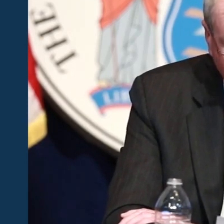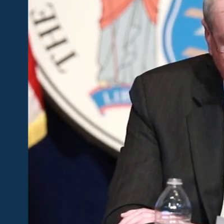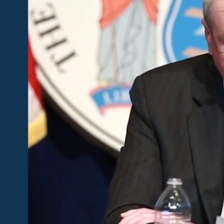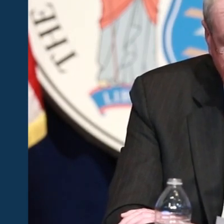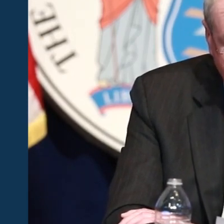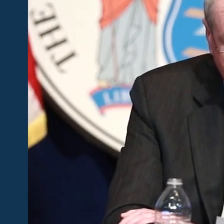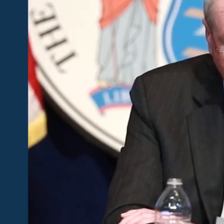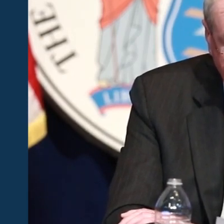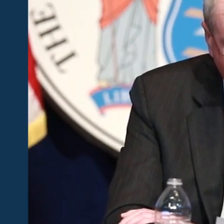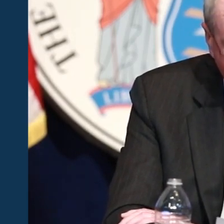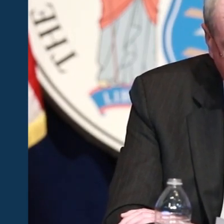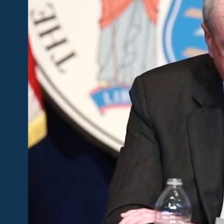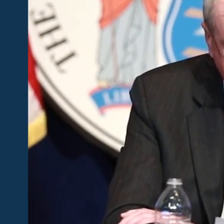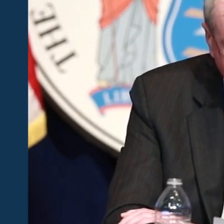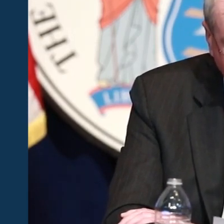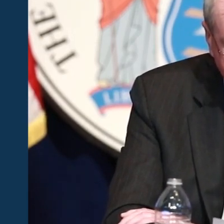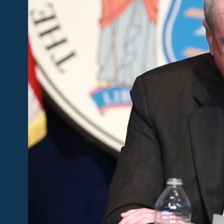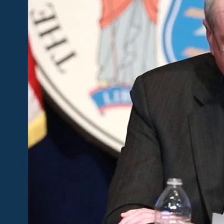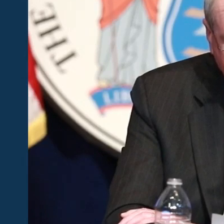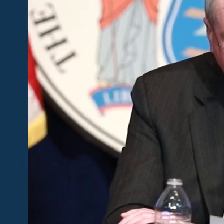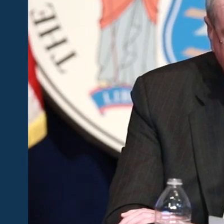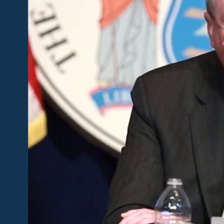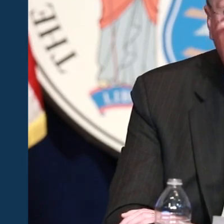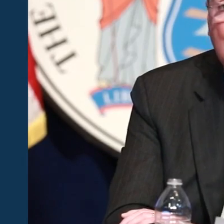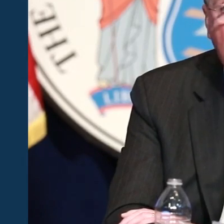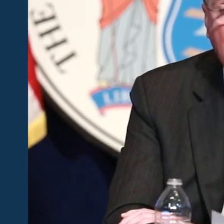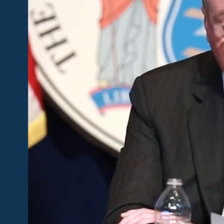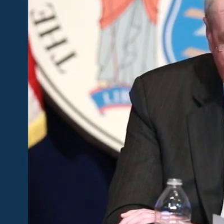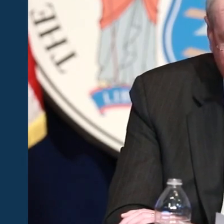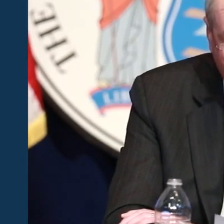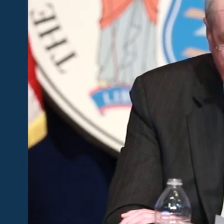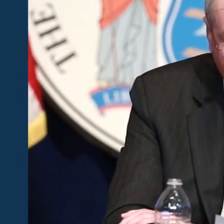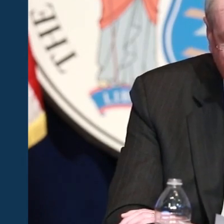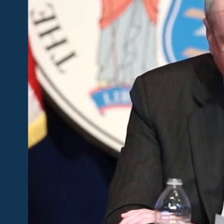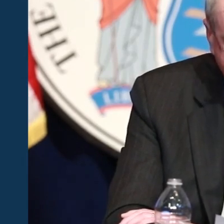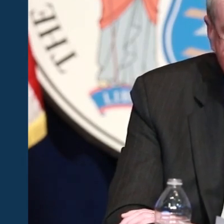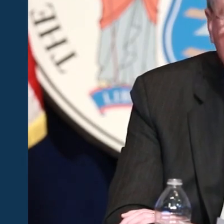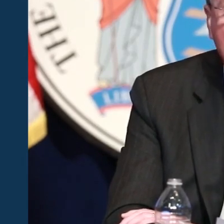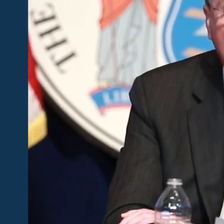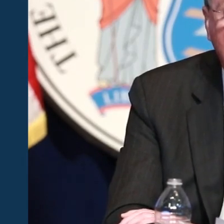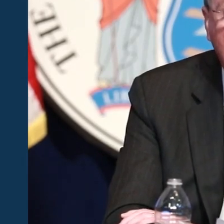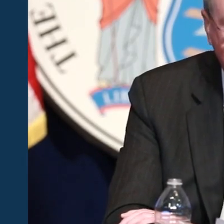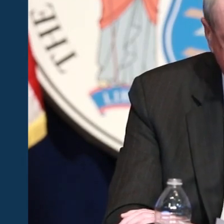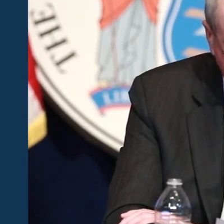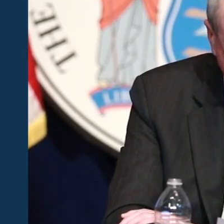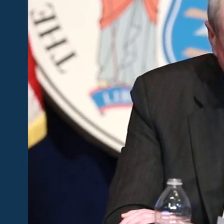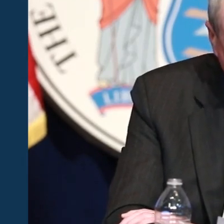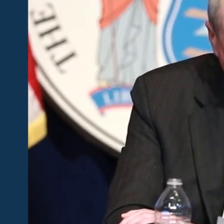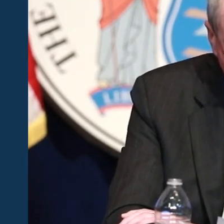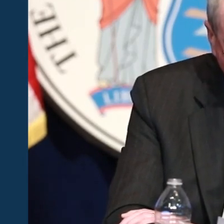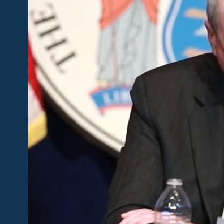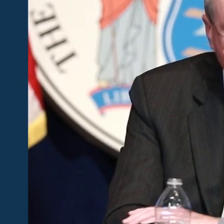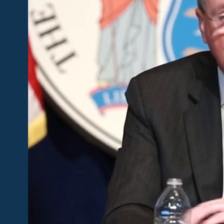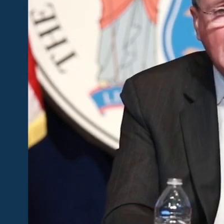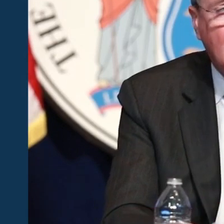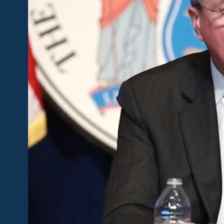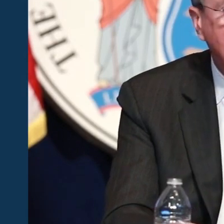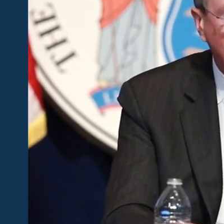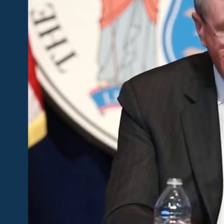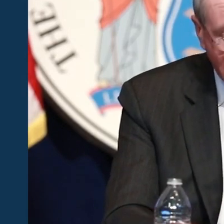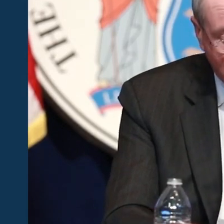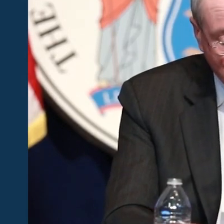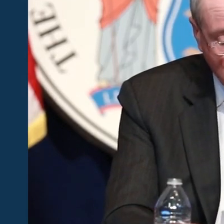been prudent and disciplined in our planning and implementation and will not stop in our efforts to get what we will need. As of